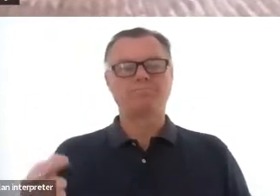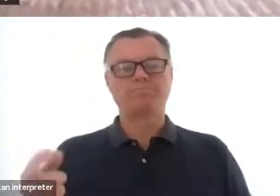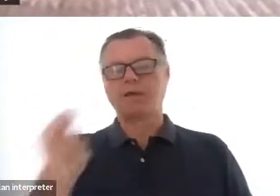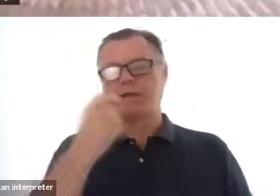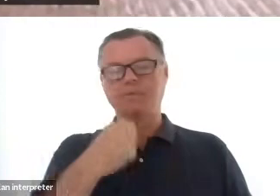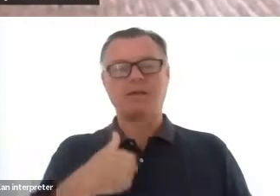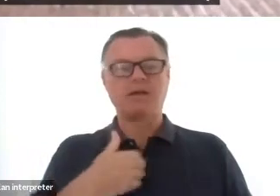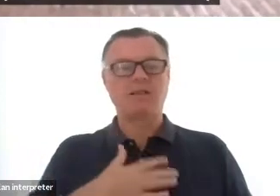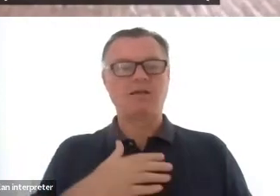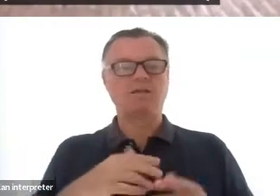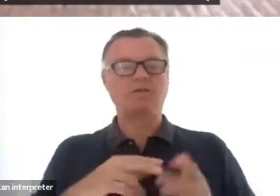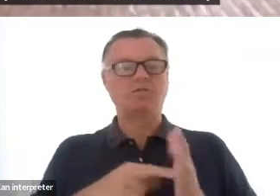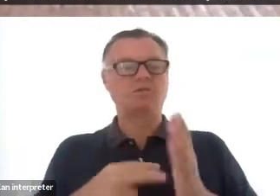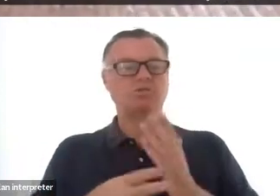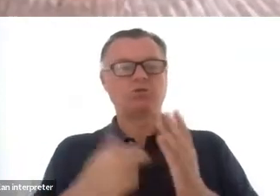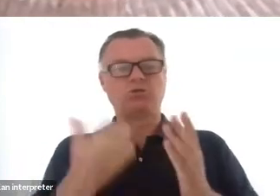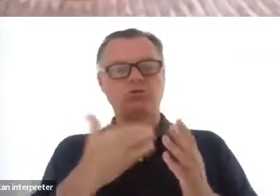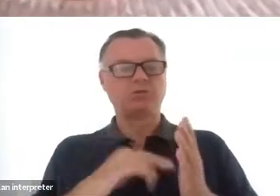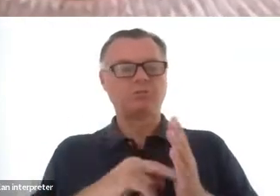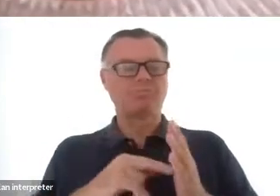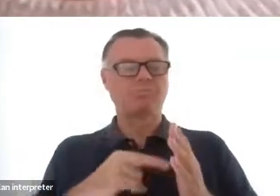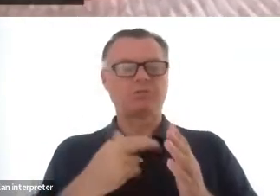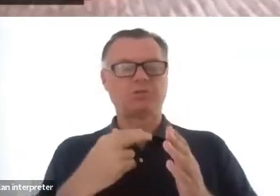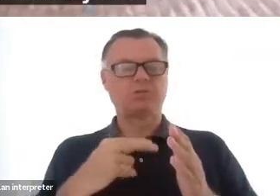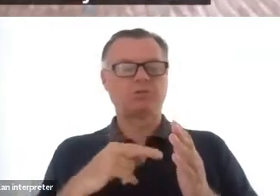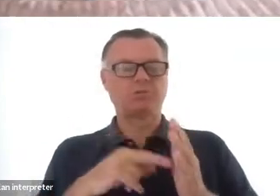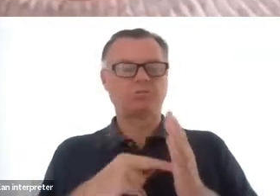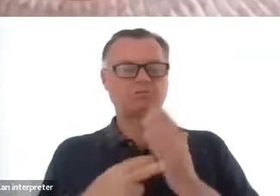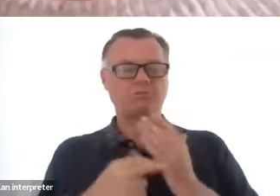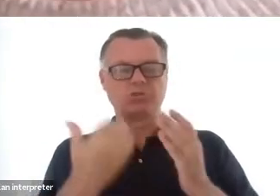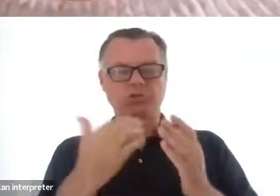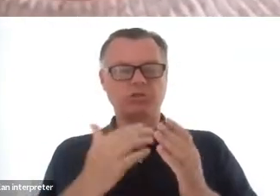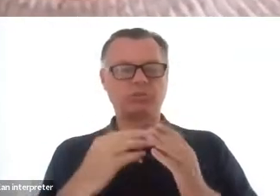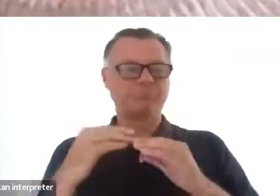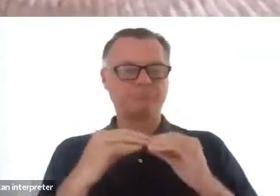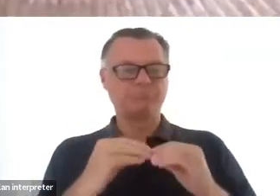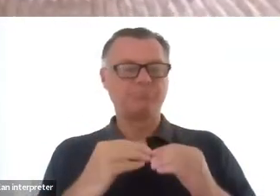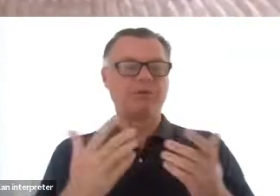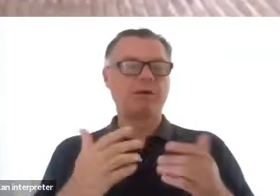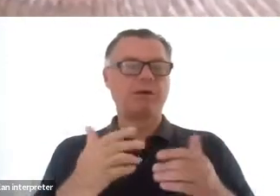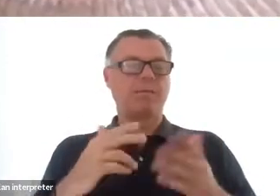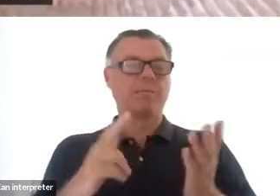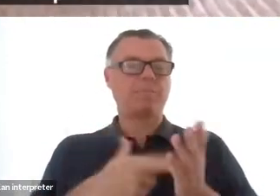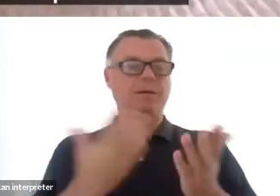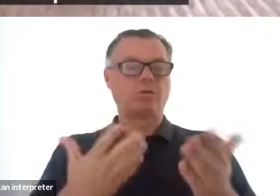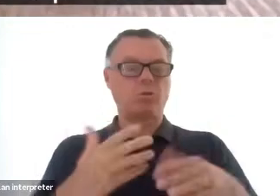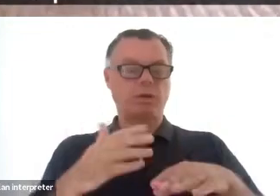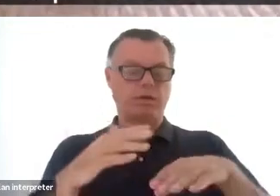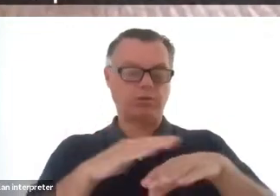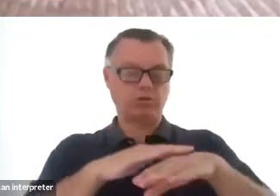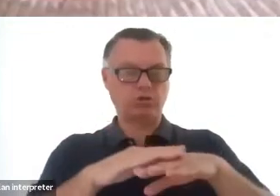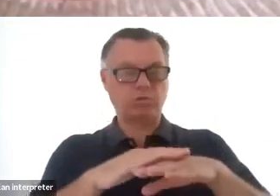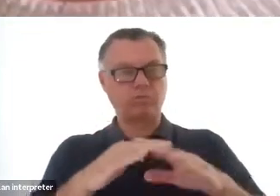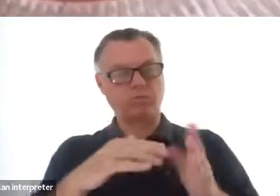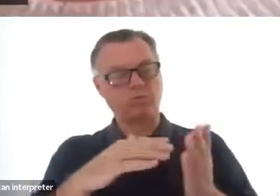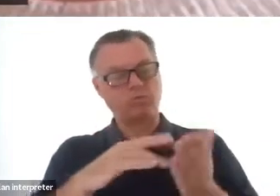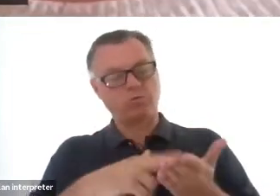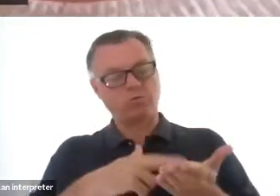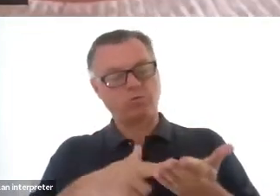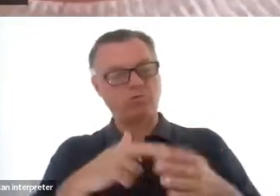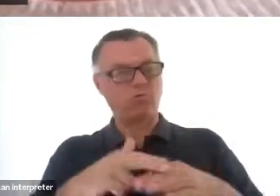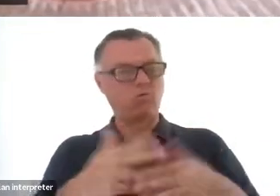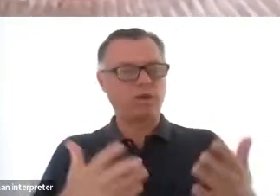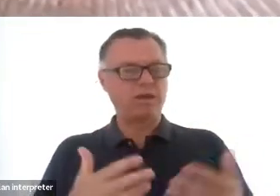cheese sandwich, what cheese, where the butter goes, and that's just one example. The harder ones are personal to me and critical to my